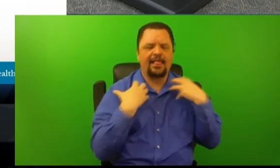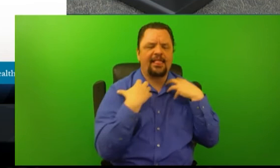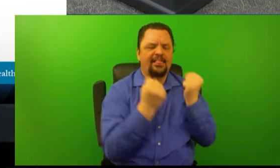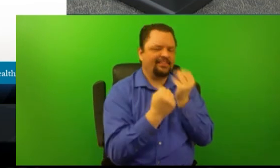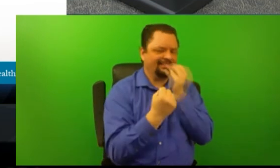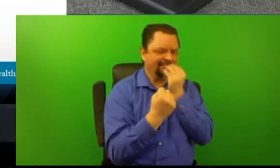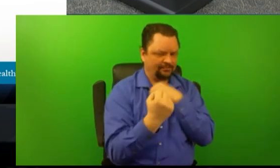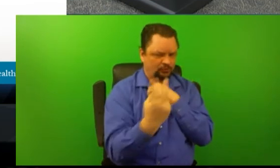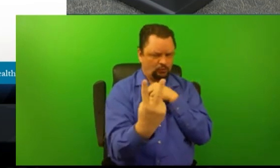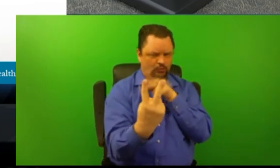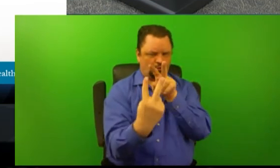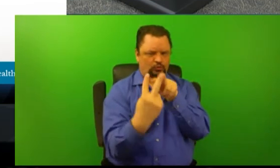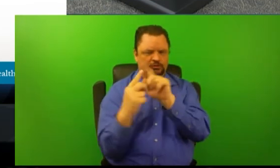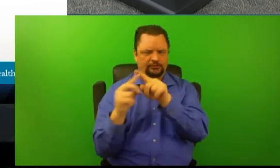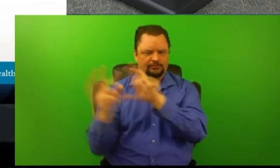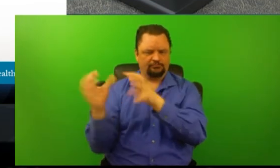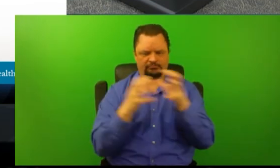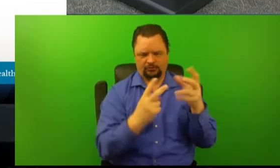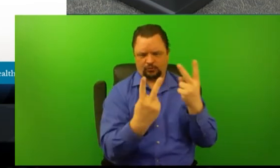Next slide, please.